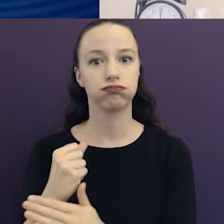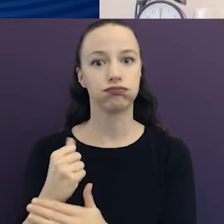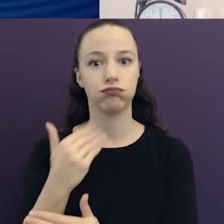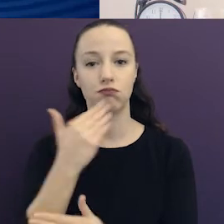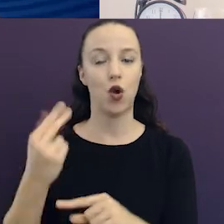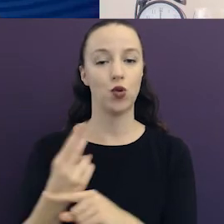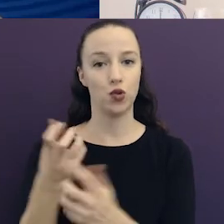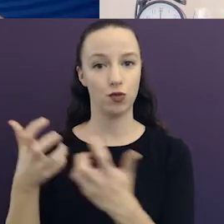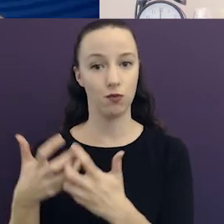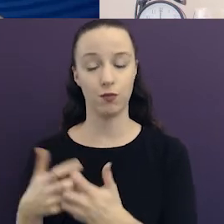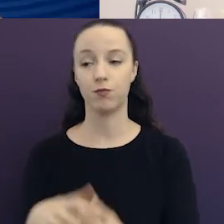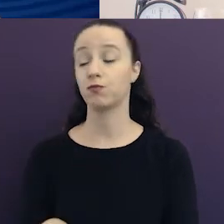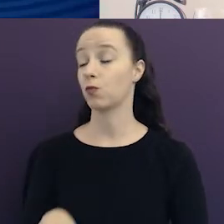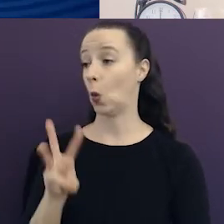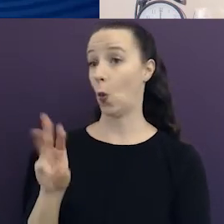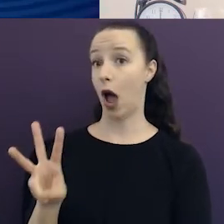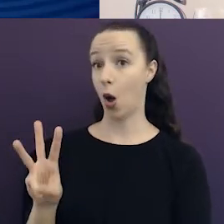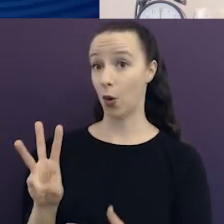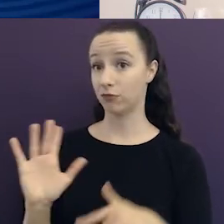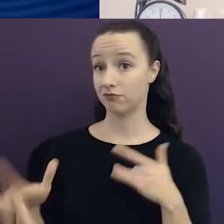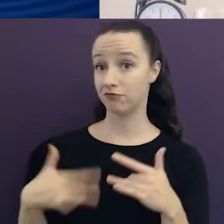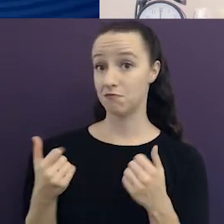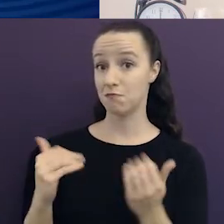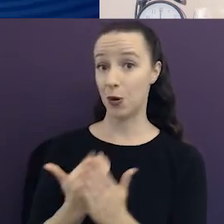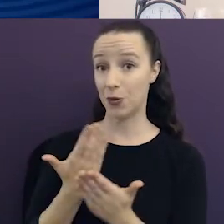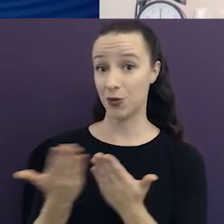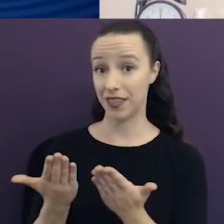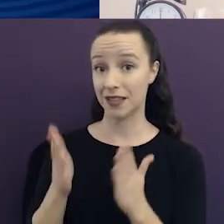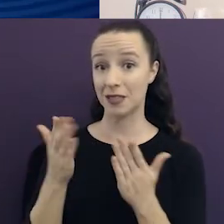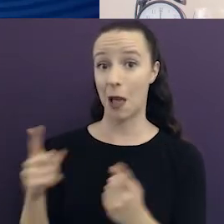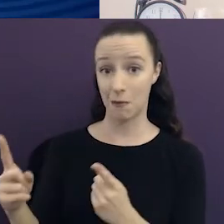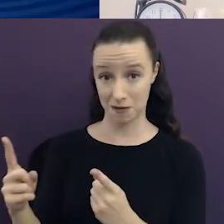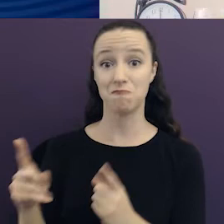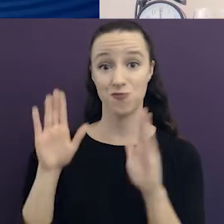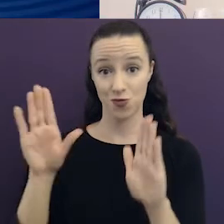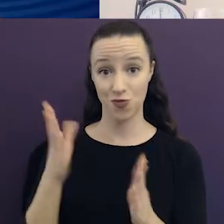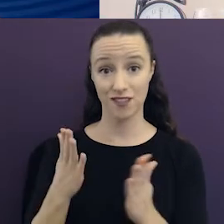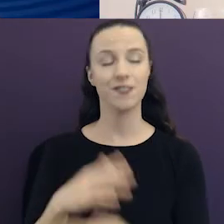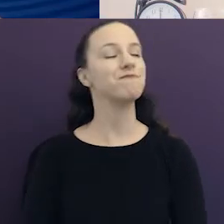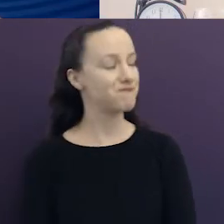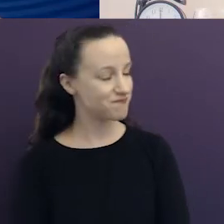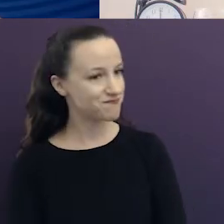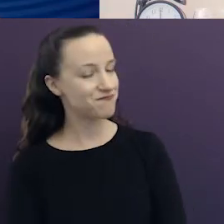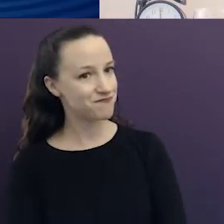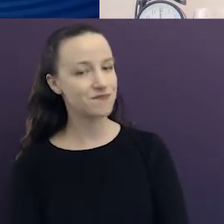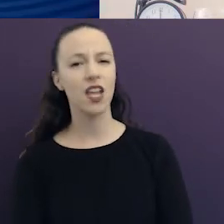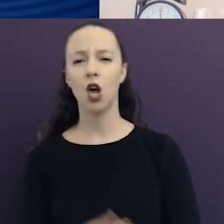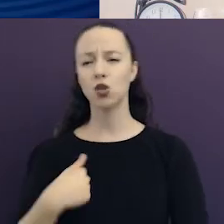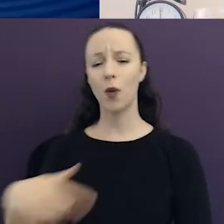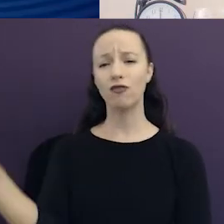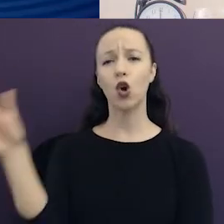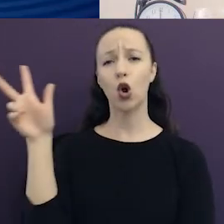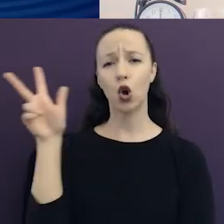accommodations. Okay, cool. It's really exciting with the new things happening, and yeah, a lot of great services, it sounds like. Yeah. And so I've